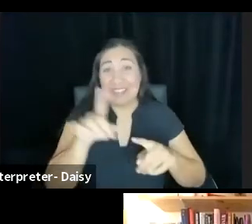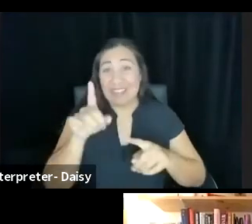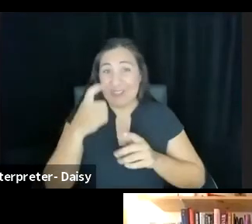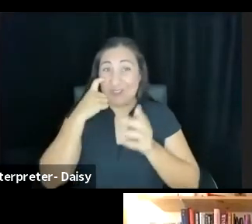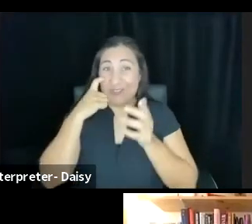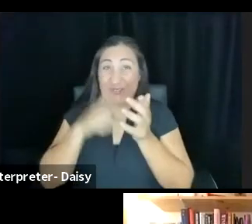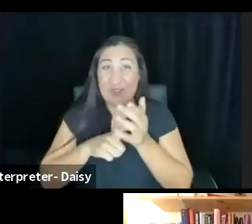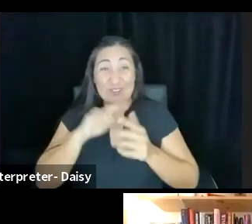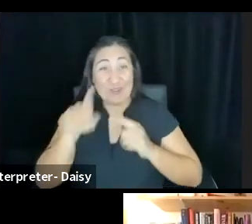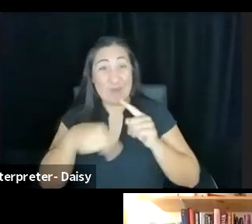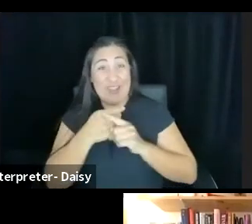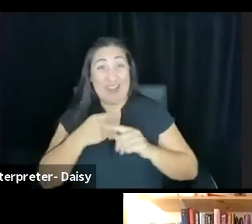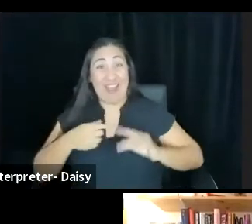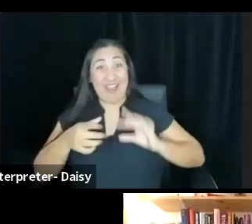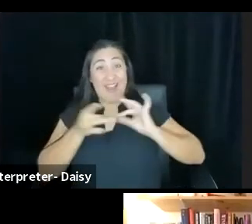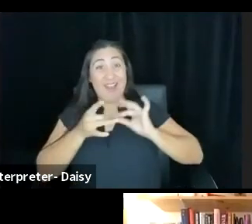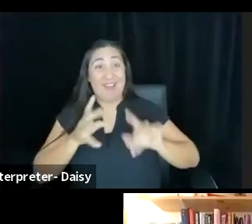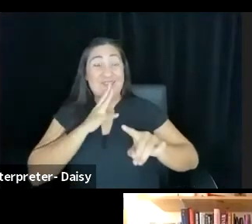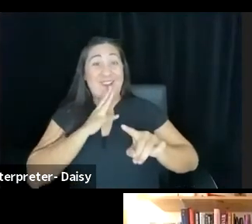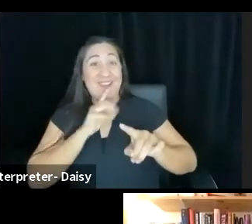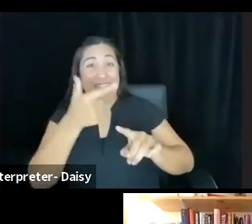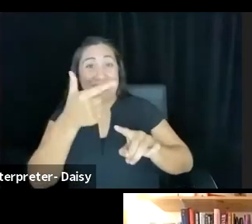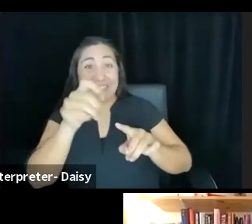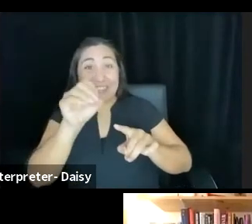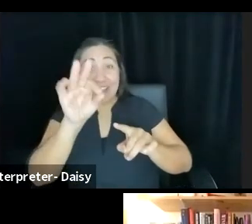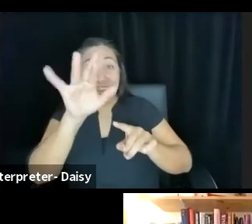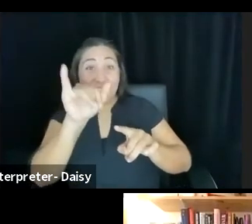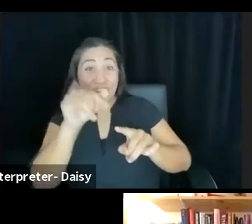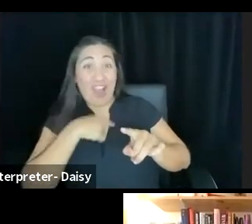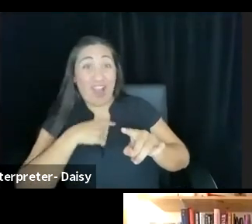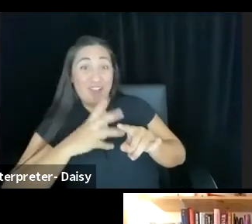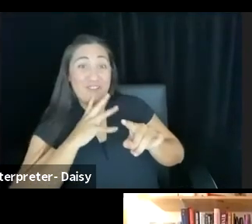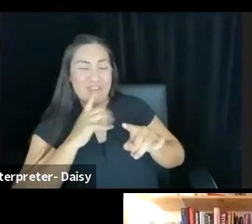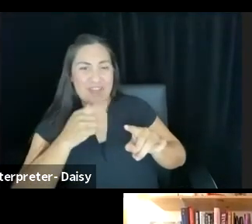voice changed? So that's very real.